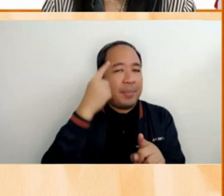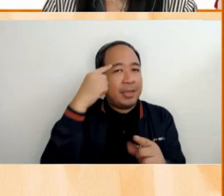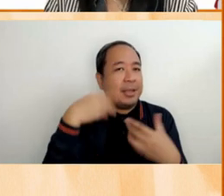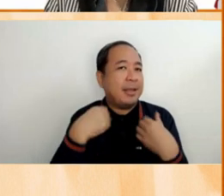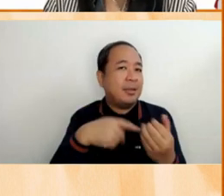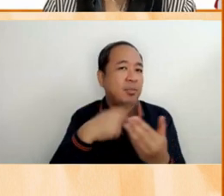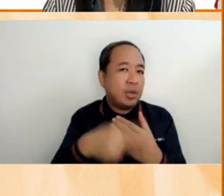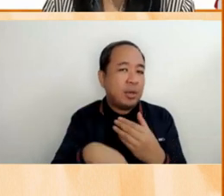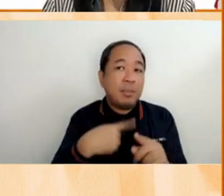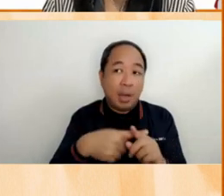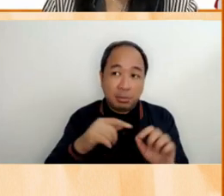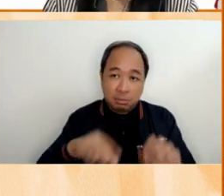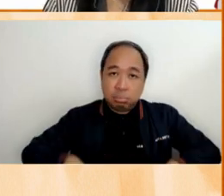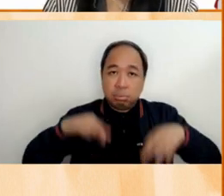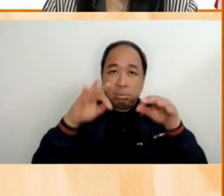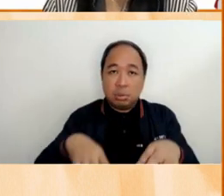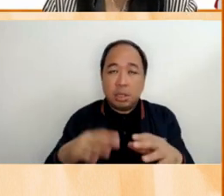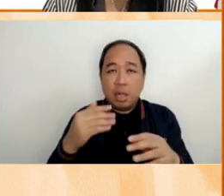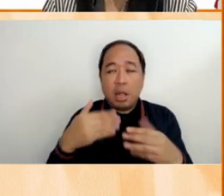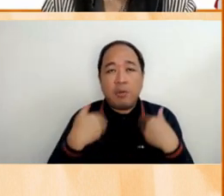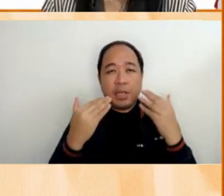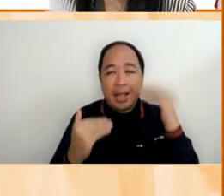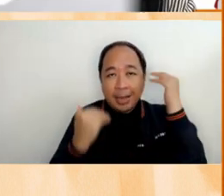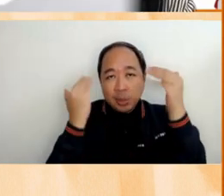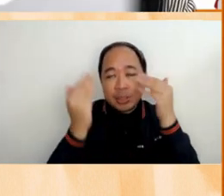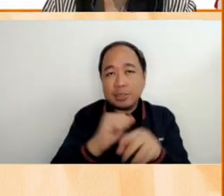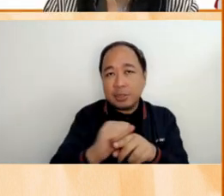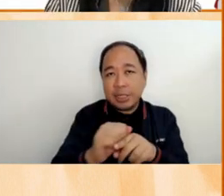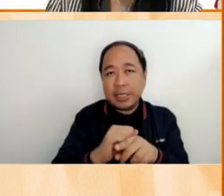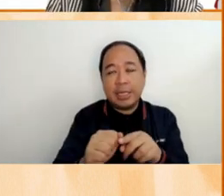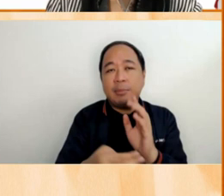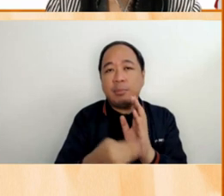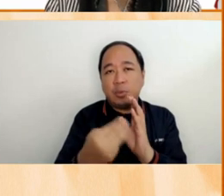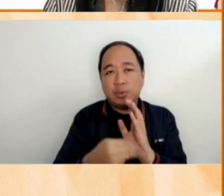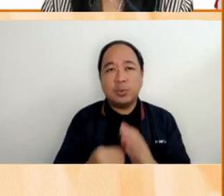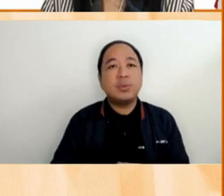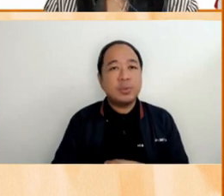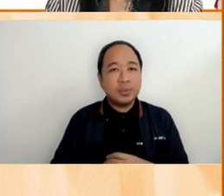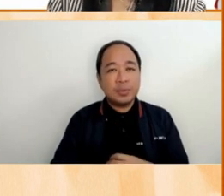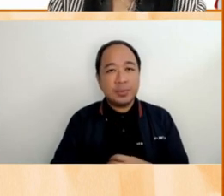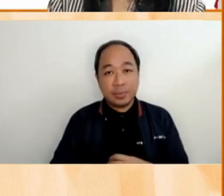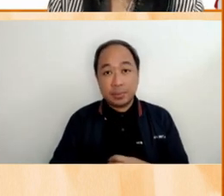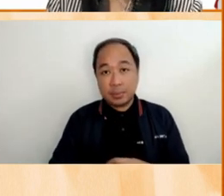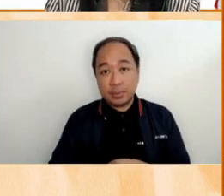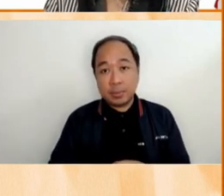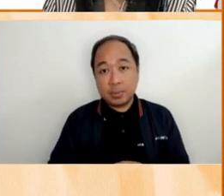active contributors on adolescent training modules and programs.